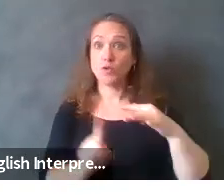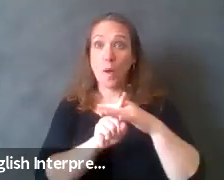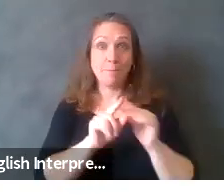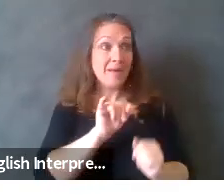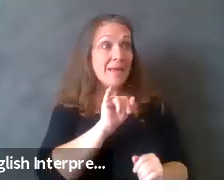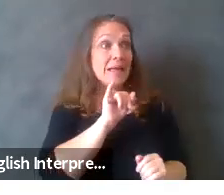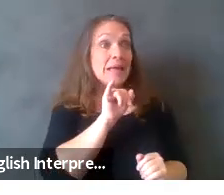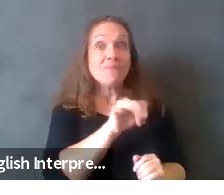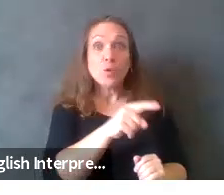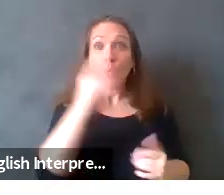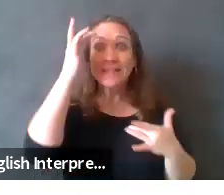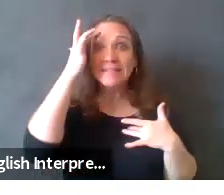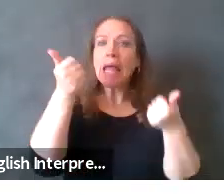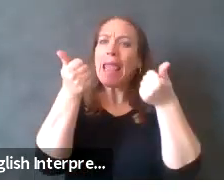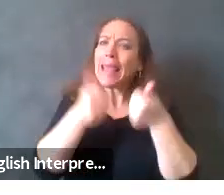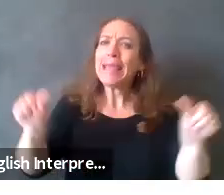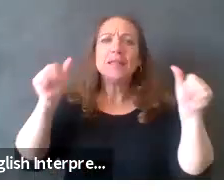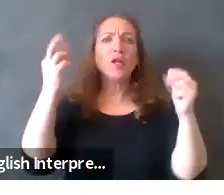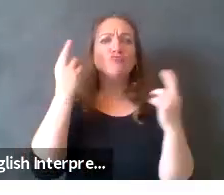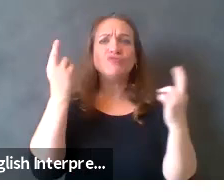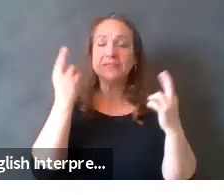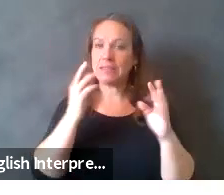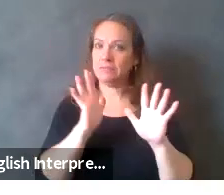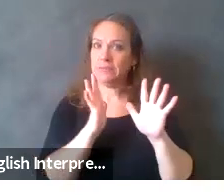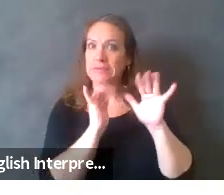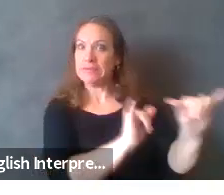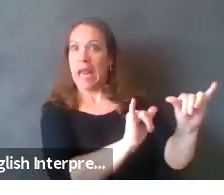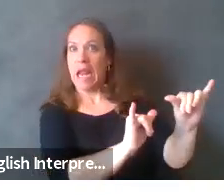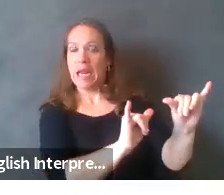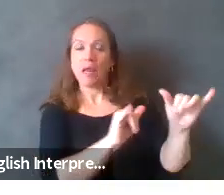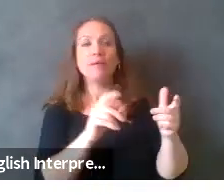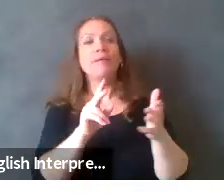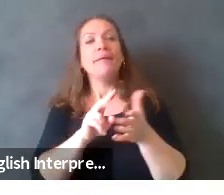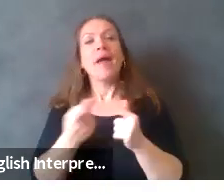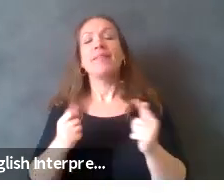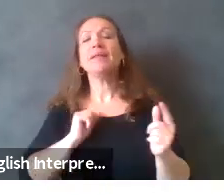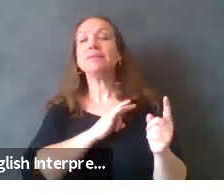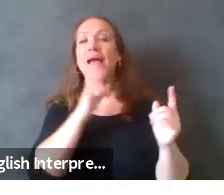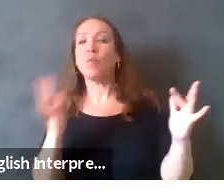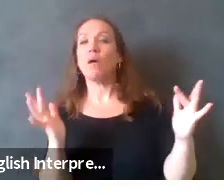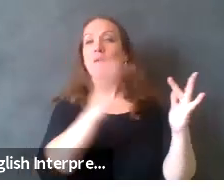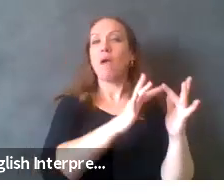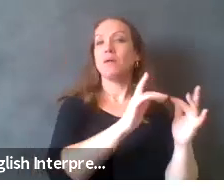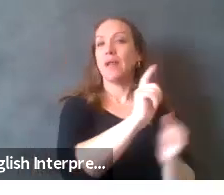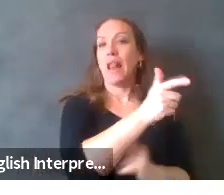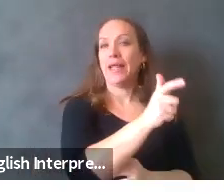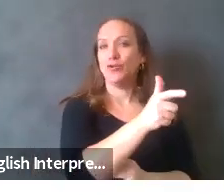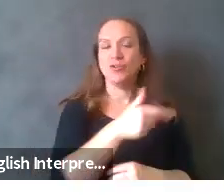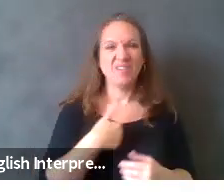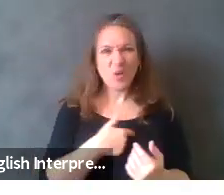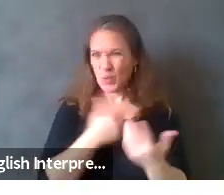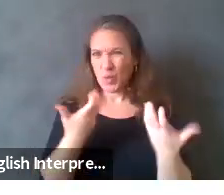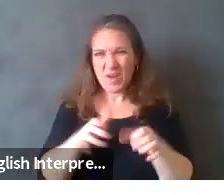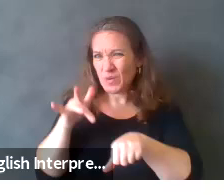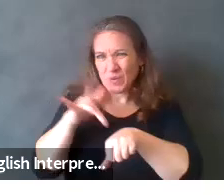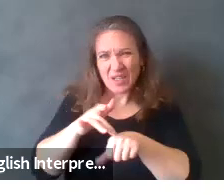for any reason, and staff health will then follow up with the worker. We really don't want you to be on the work site if you